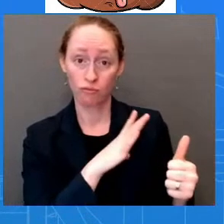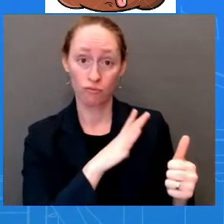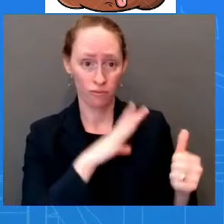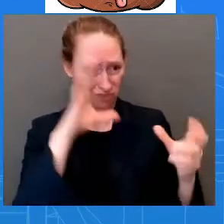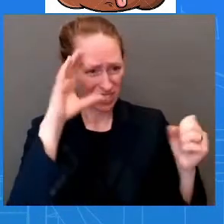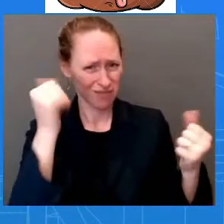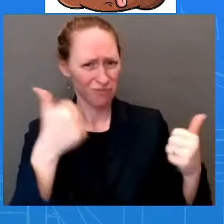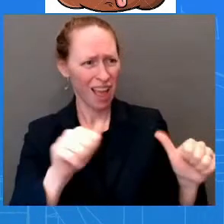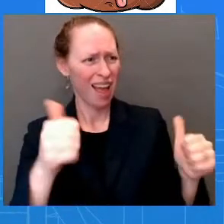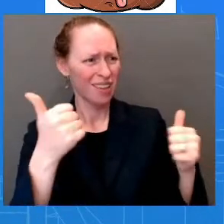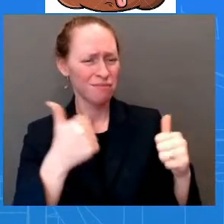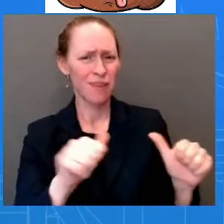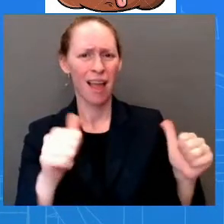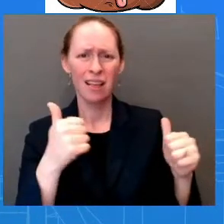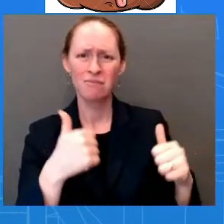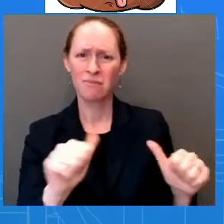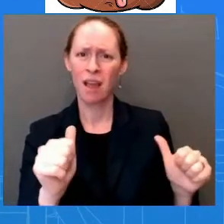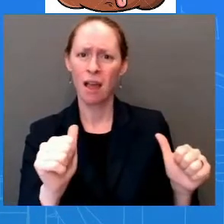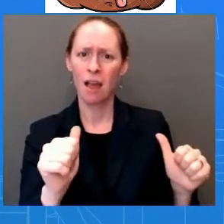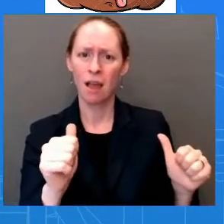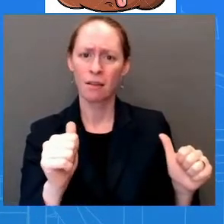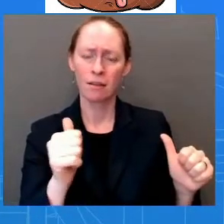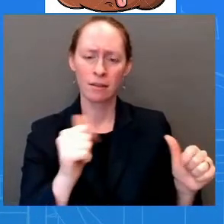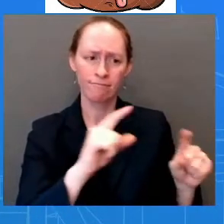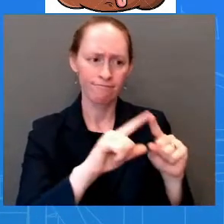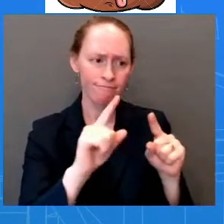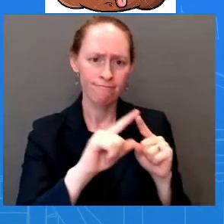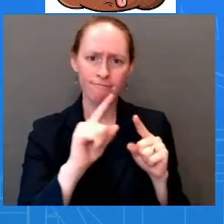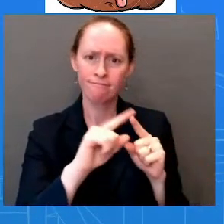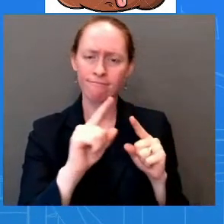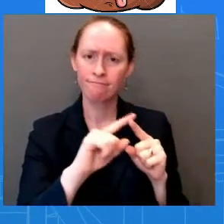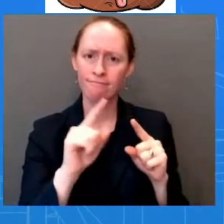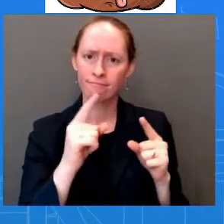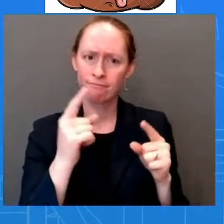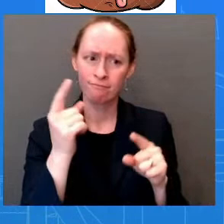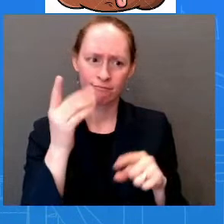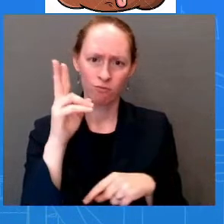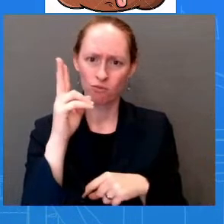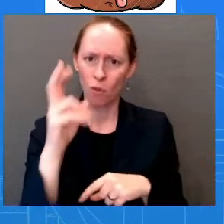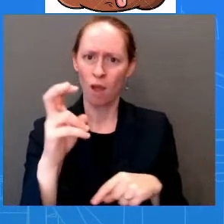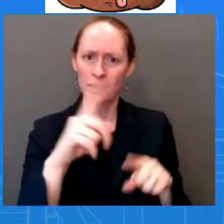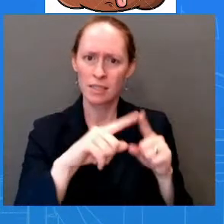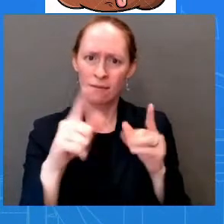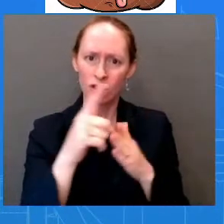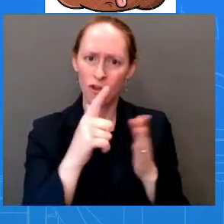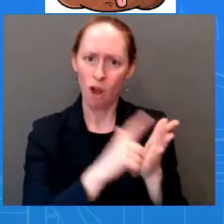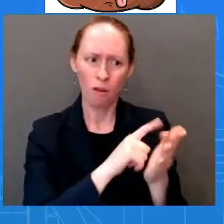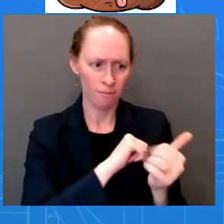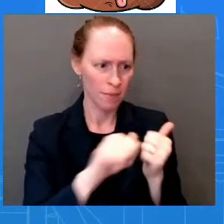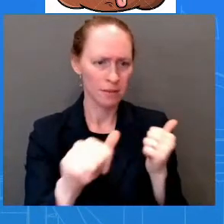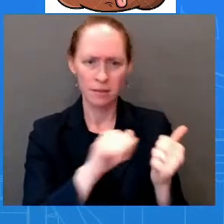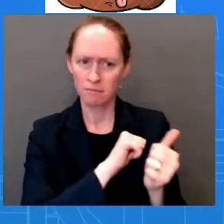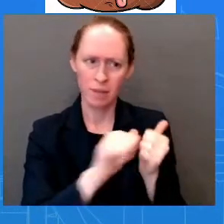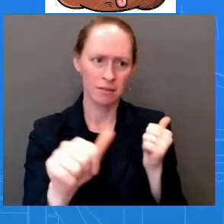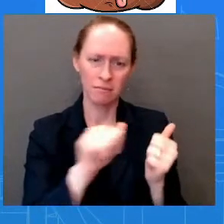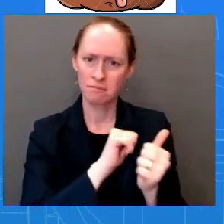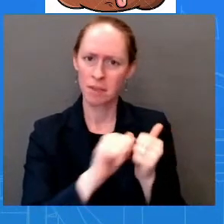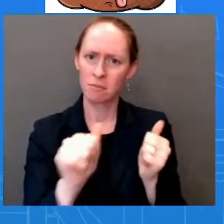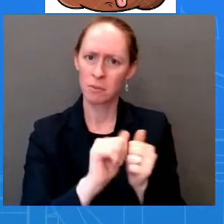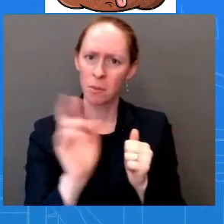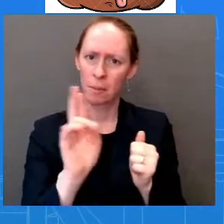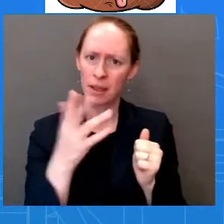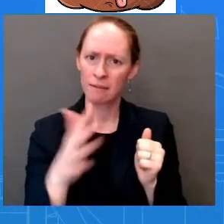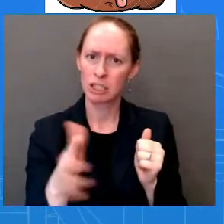of legislation that he has been able to be done in a bipartisan way, signed into law. So this is something that can be done. Instead of